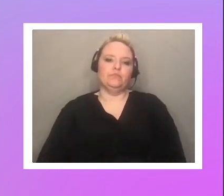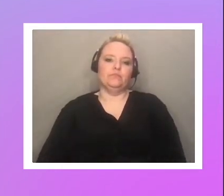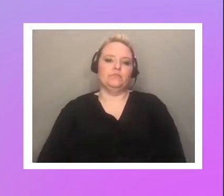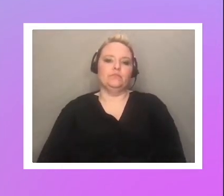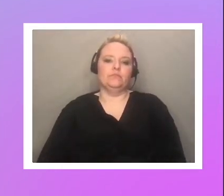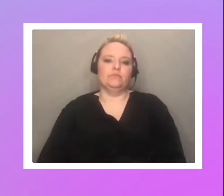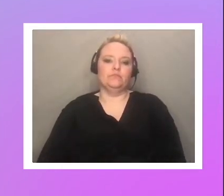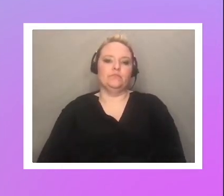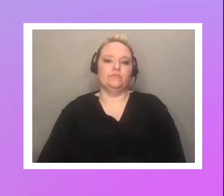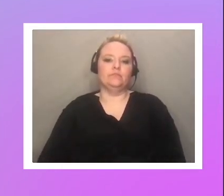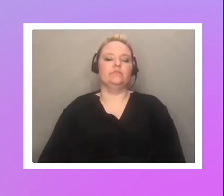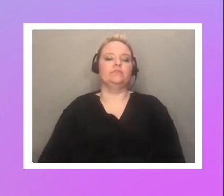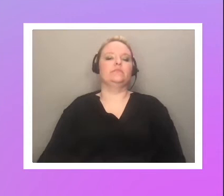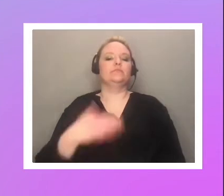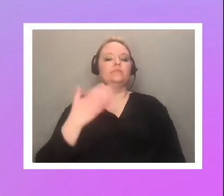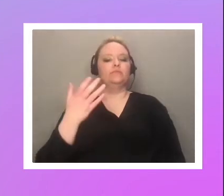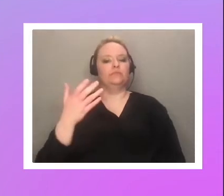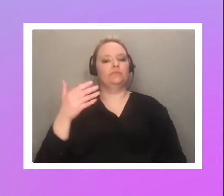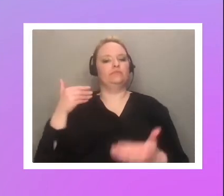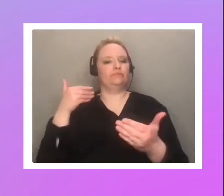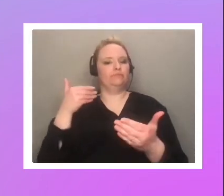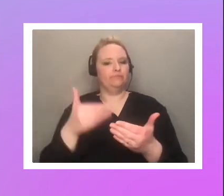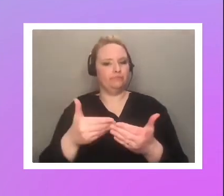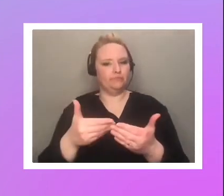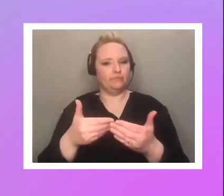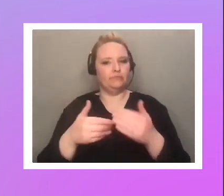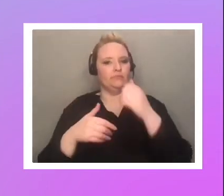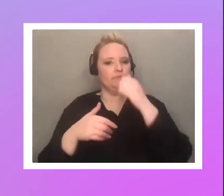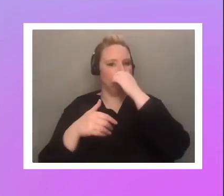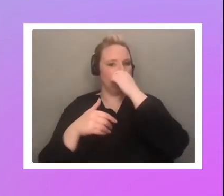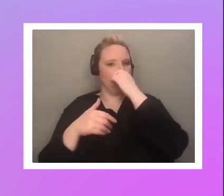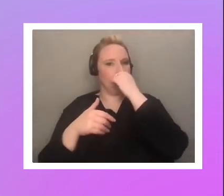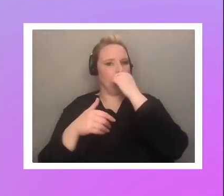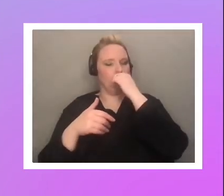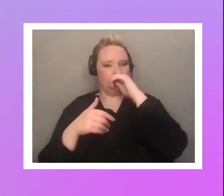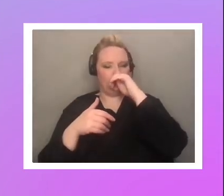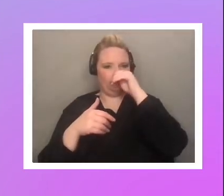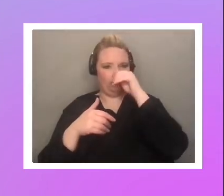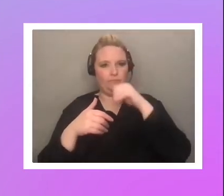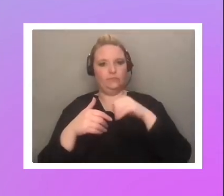So we're kind of coming towards the end here. And one of the things